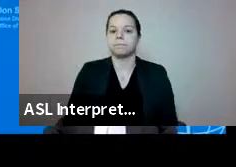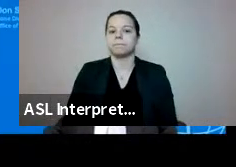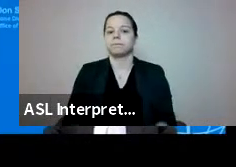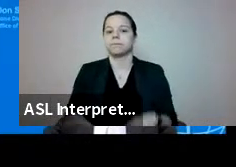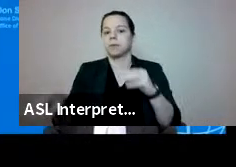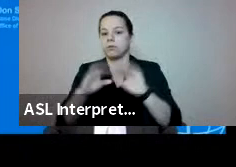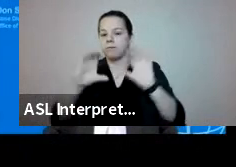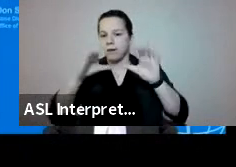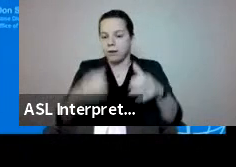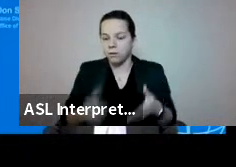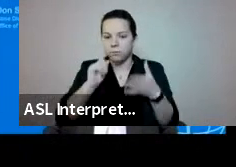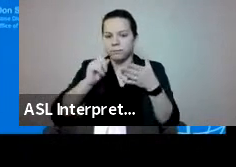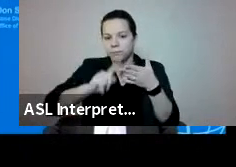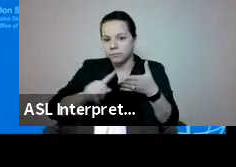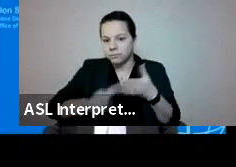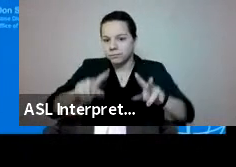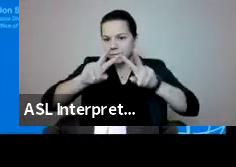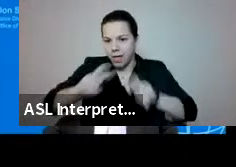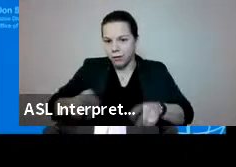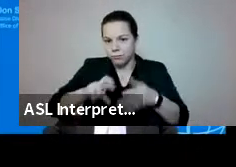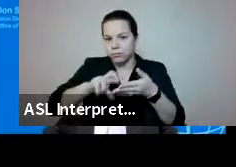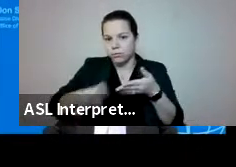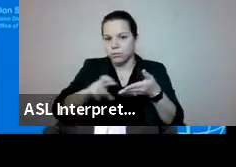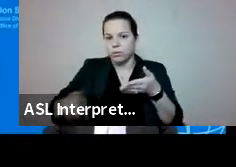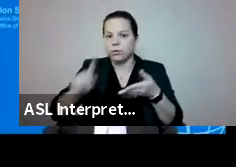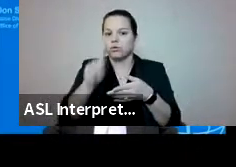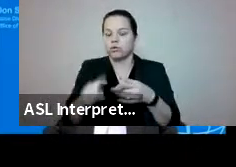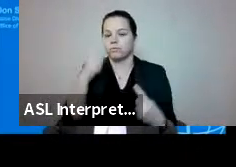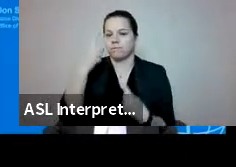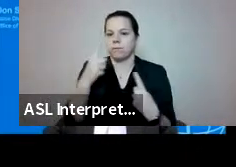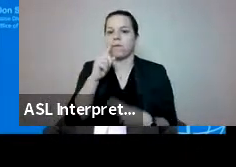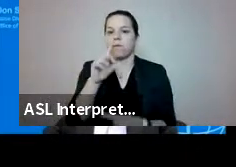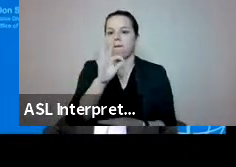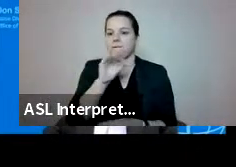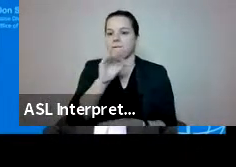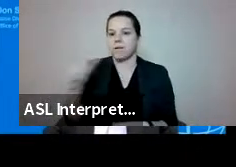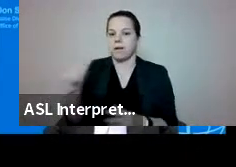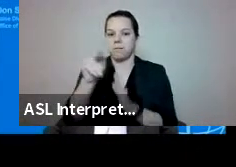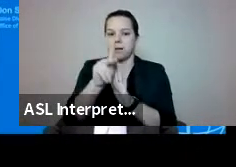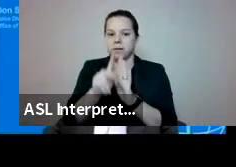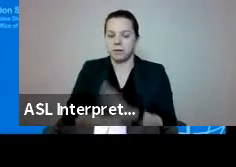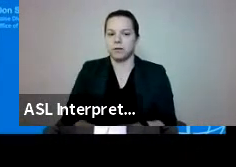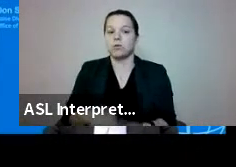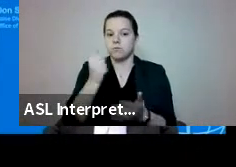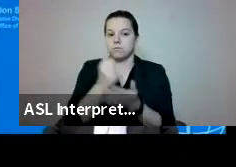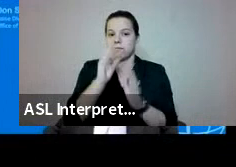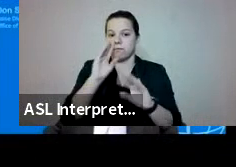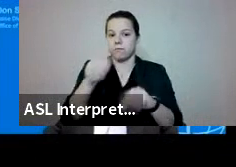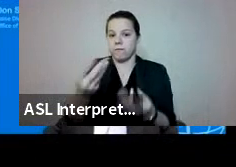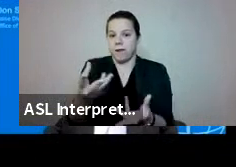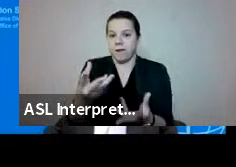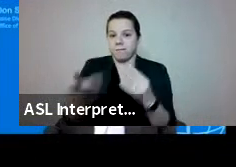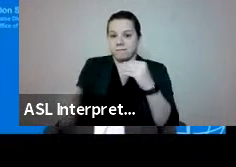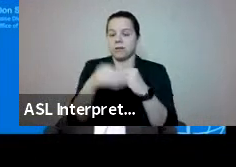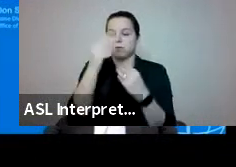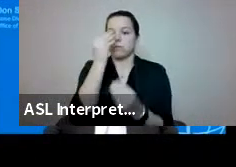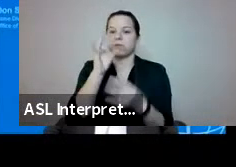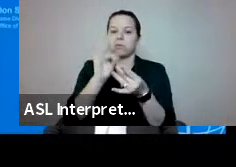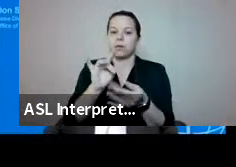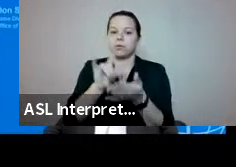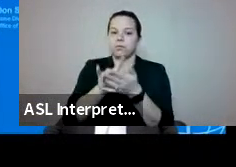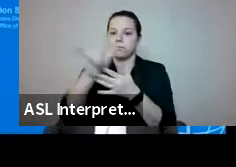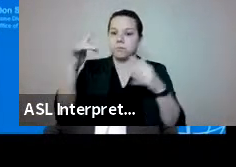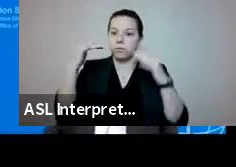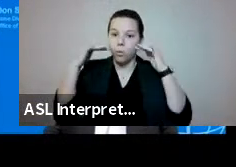research that should be undertaken to inform FAA noise policy. To help provide additional information on aircraft noise, a detailed